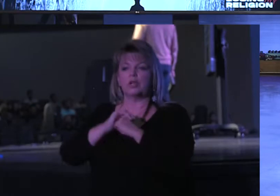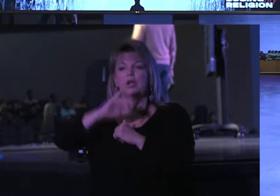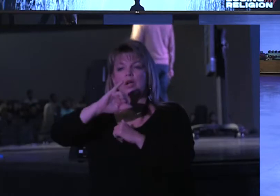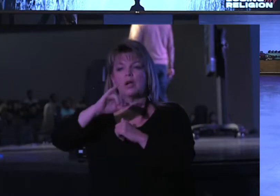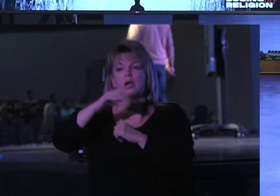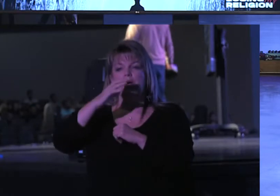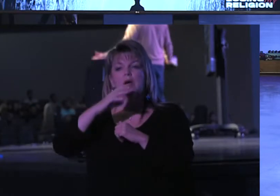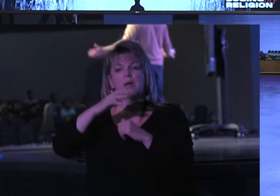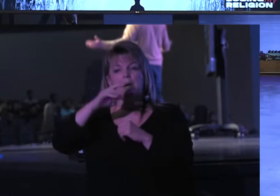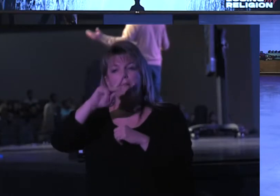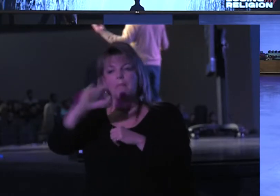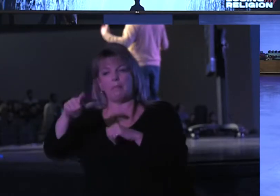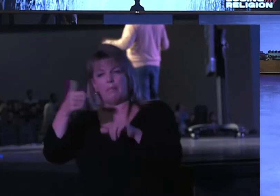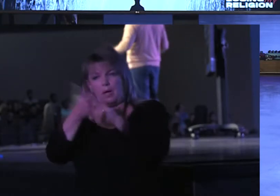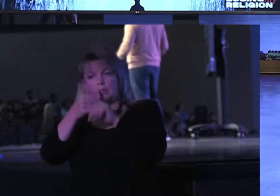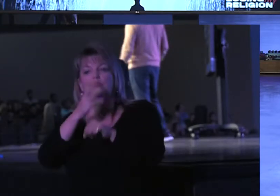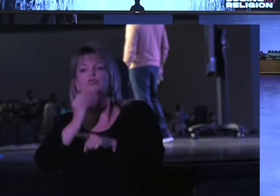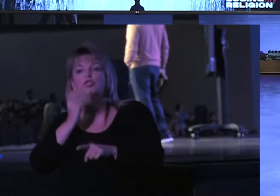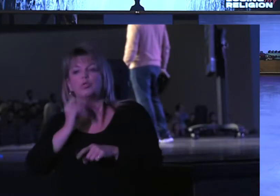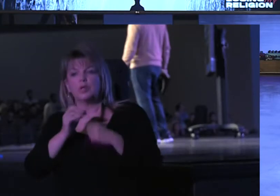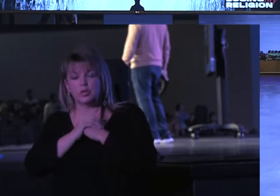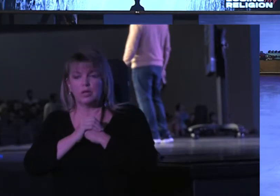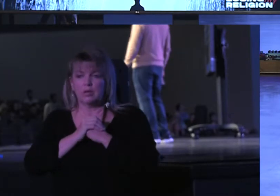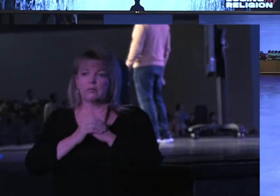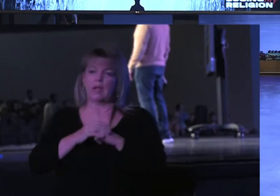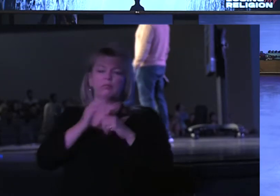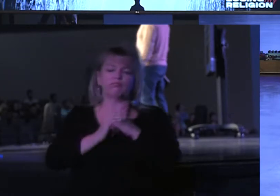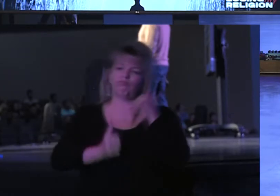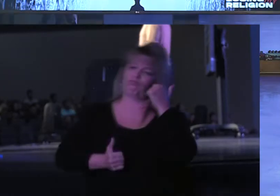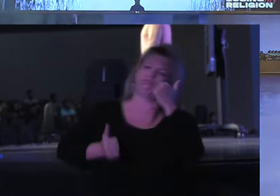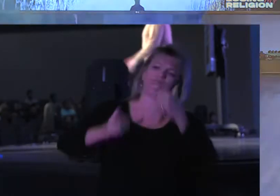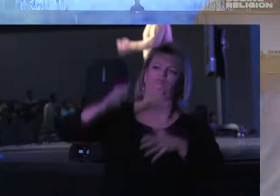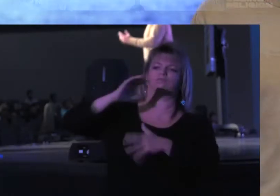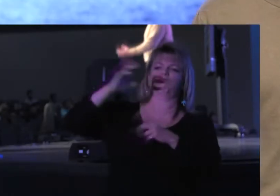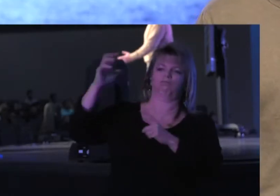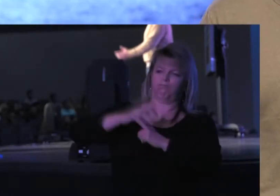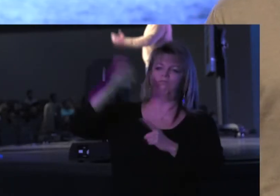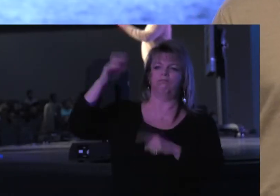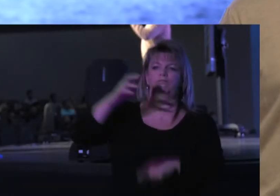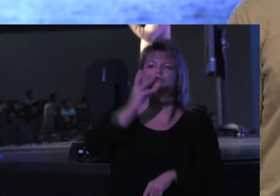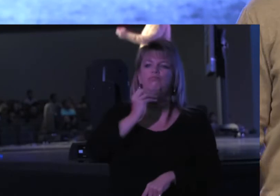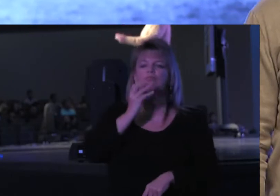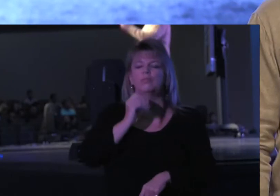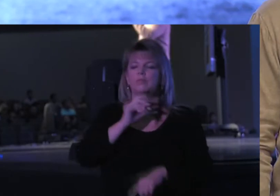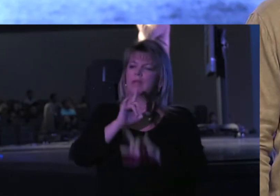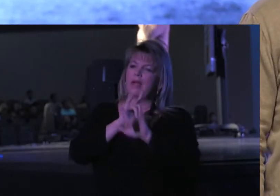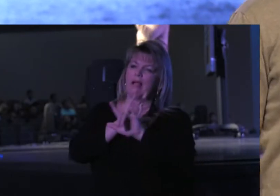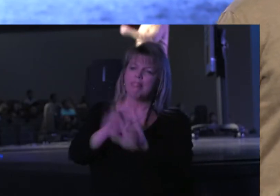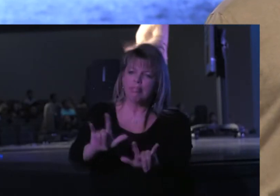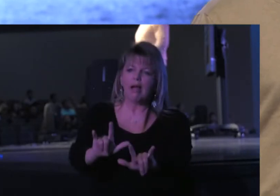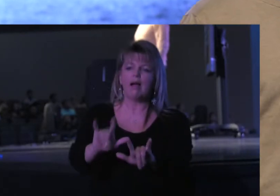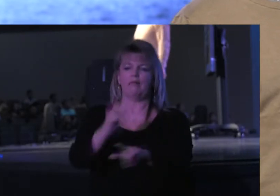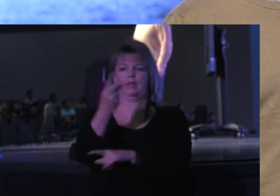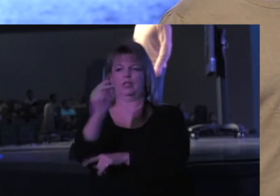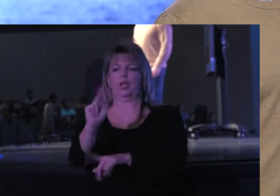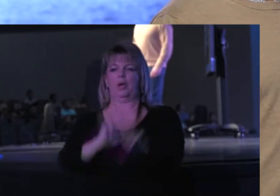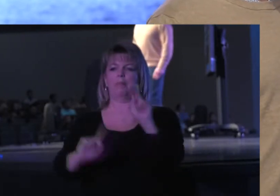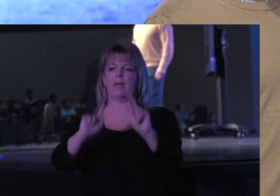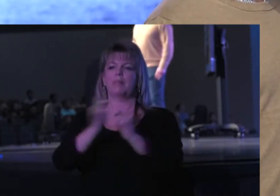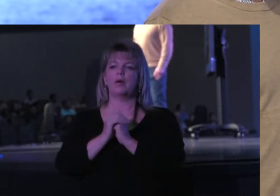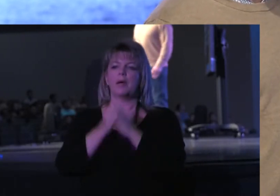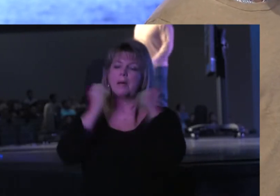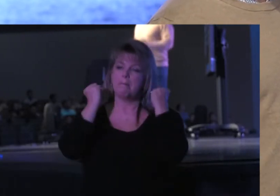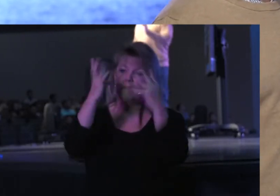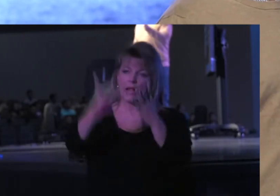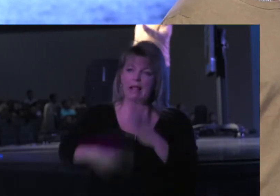Jewish. He said, I was a Jew of the Jews, a Hebrew of the Hebrews. He loved his own people, and